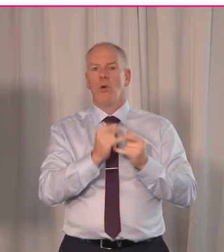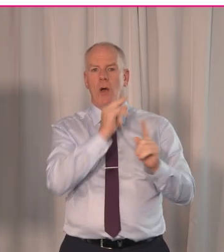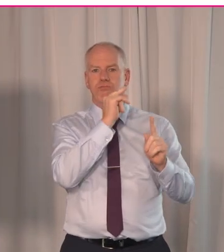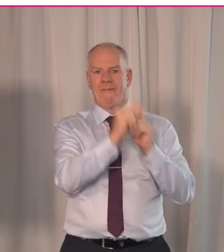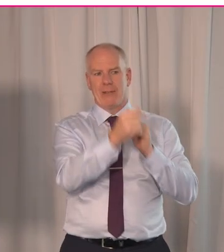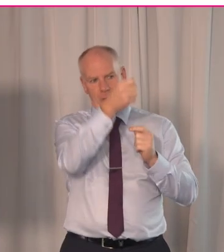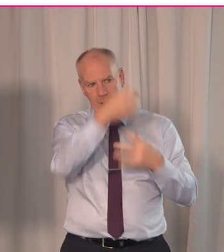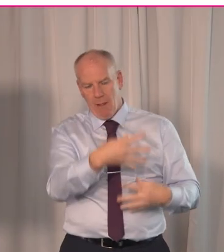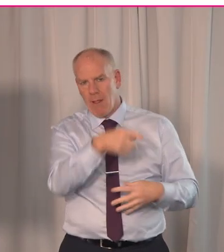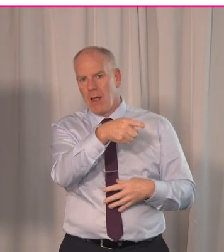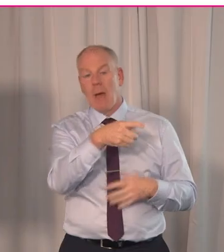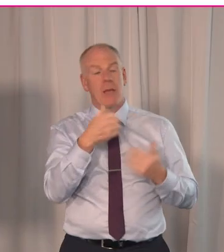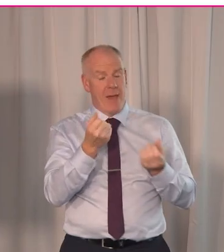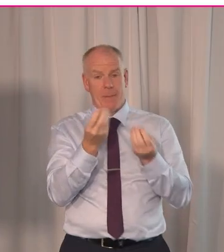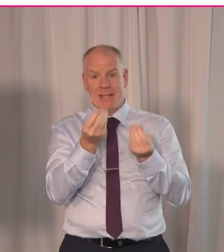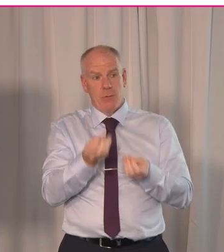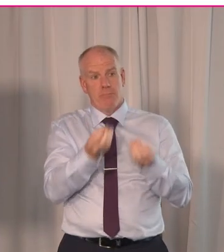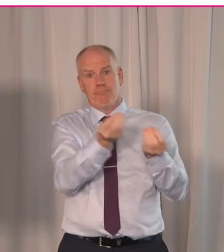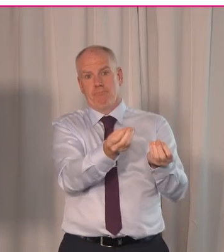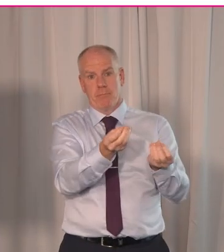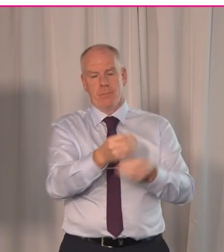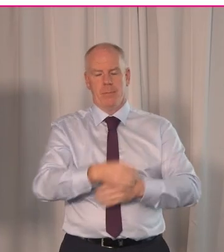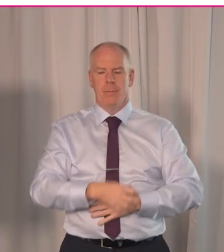of materials that we're very happy to share to help with that.